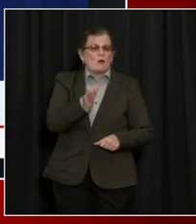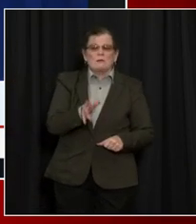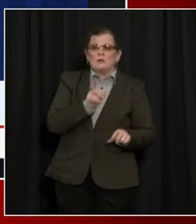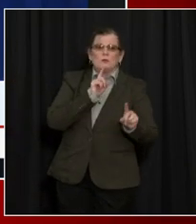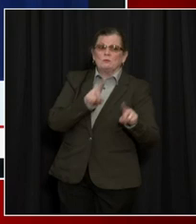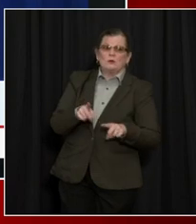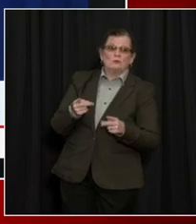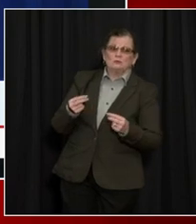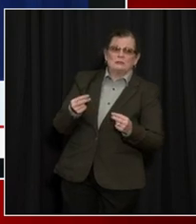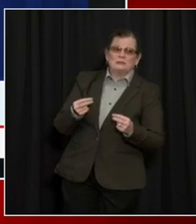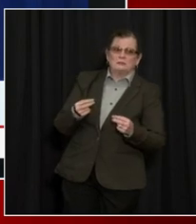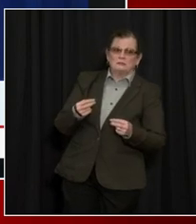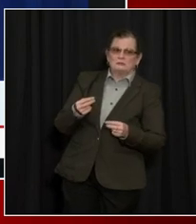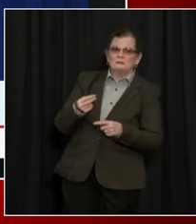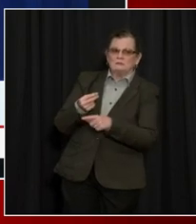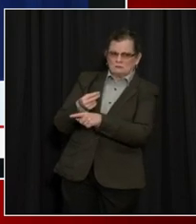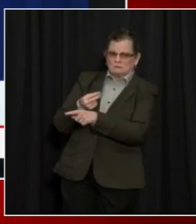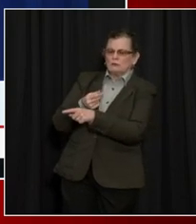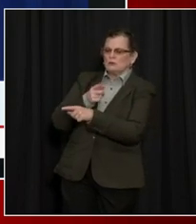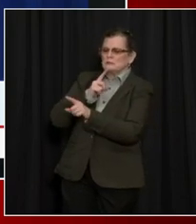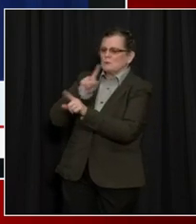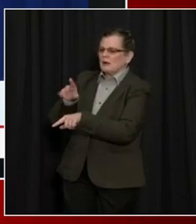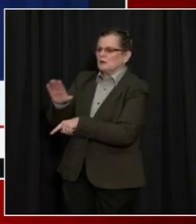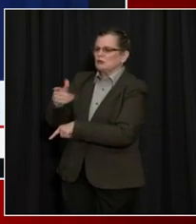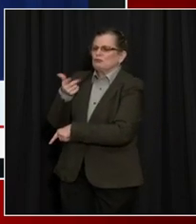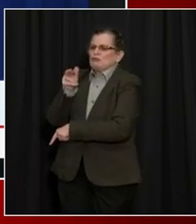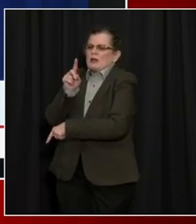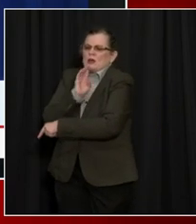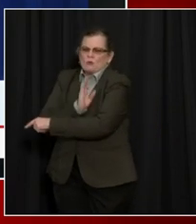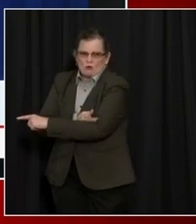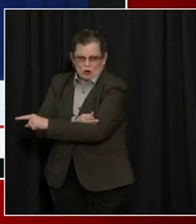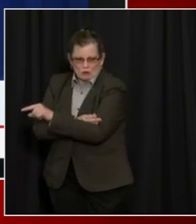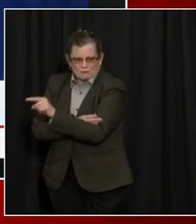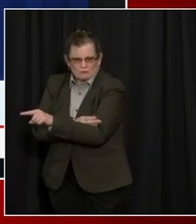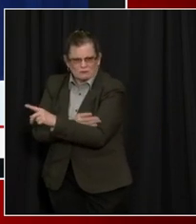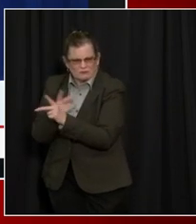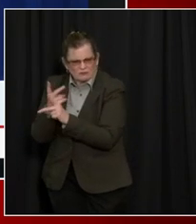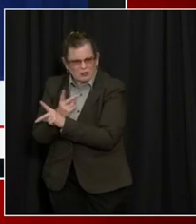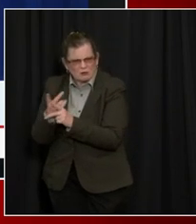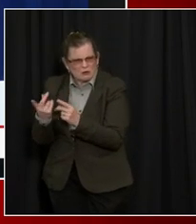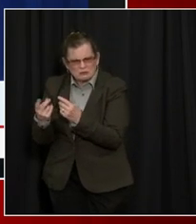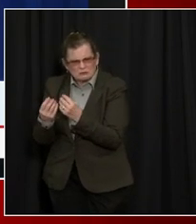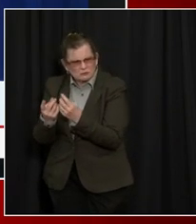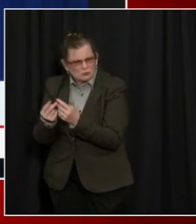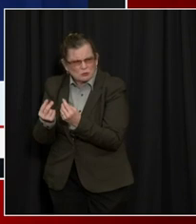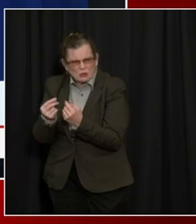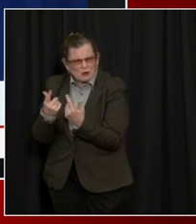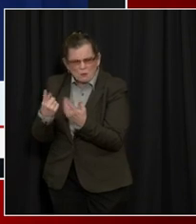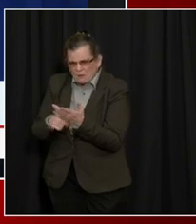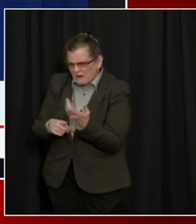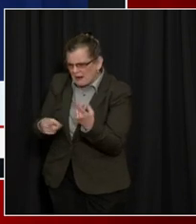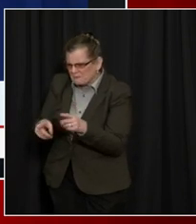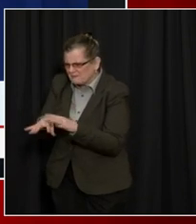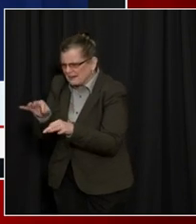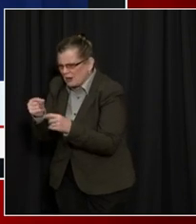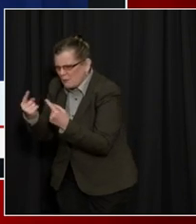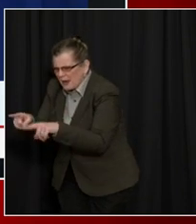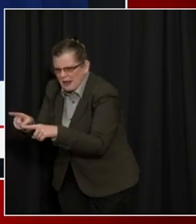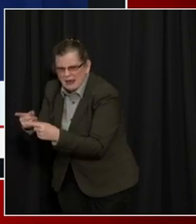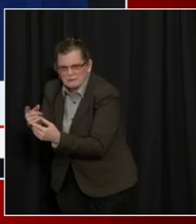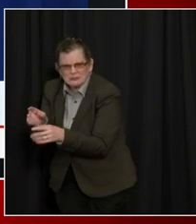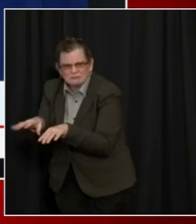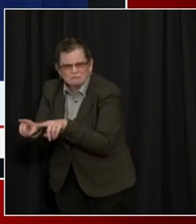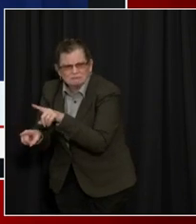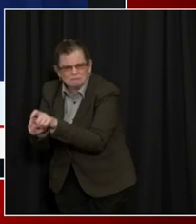we're obviously going to do everything we can. I'm absolutely sure that someone out there has